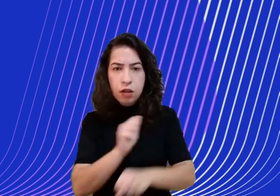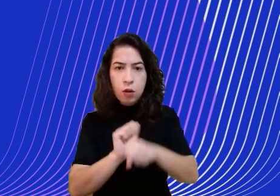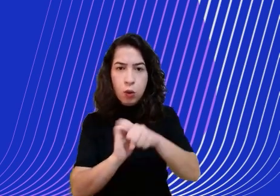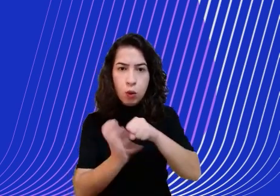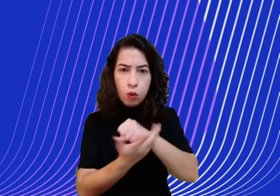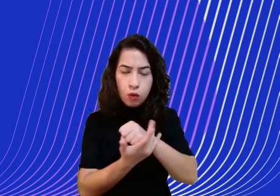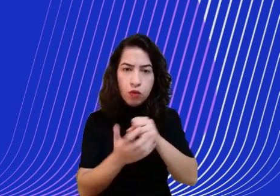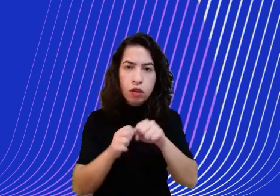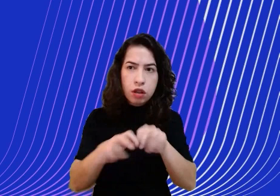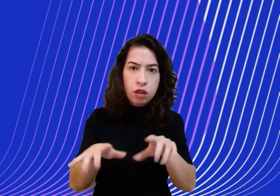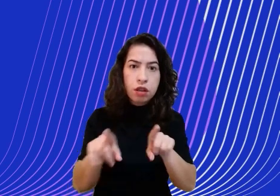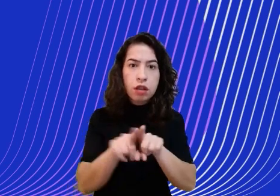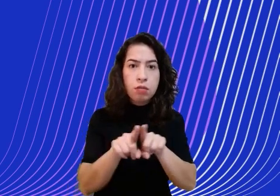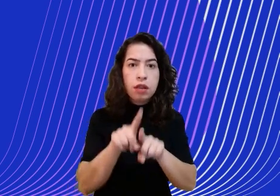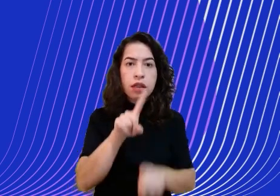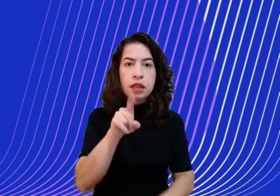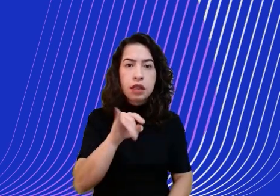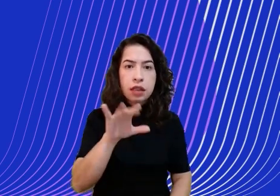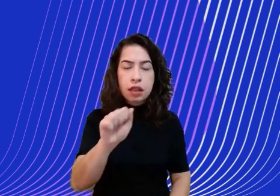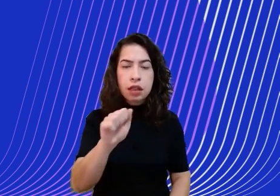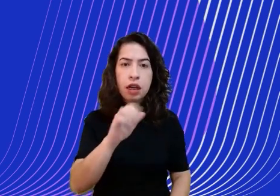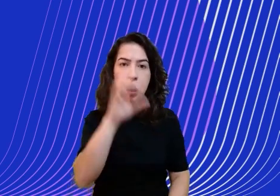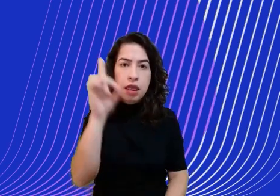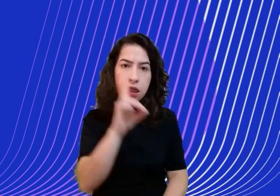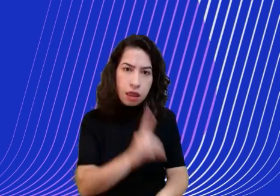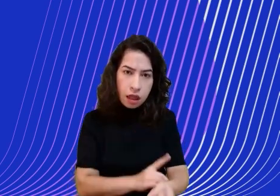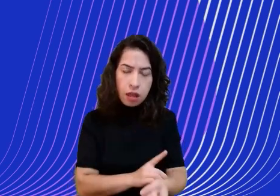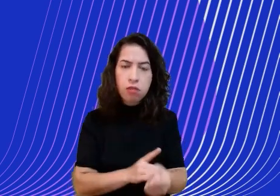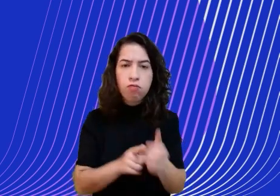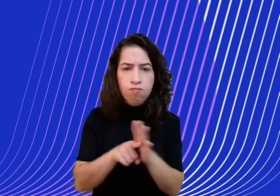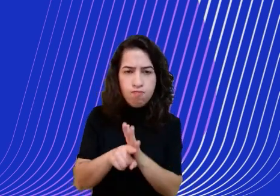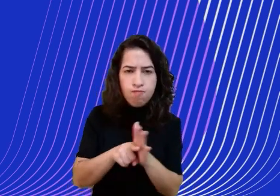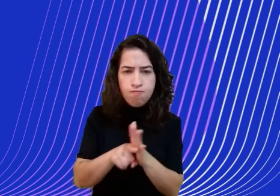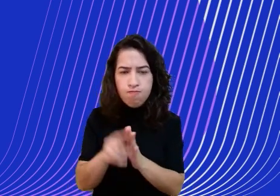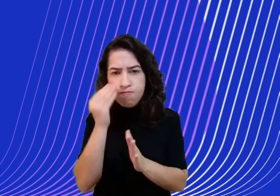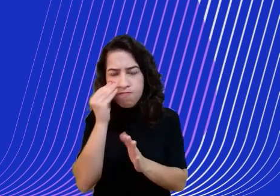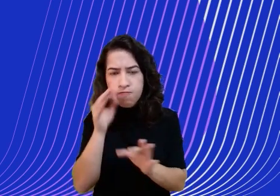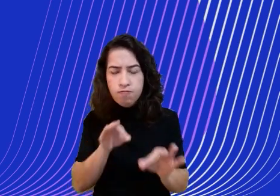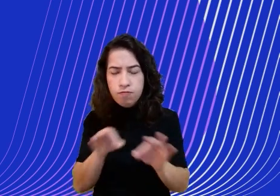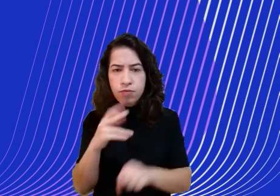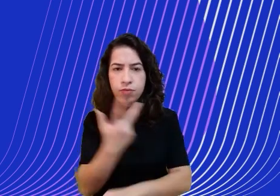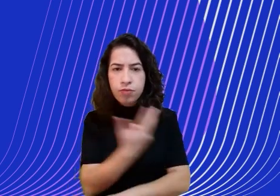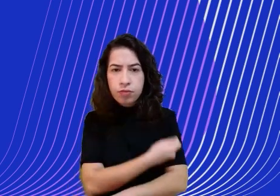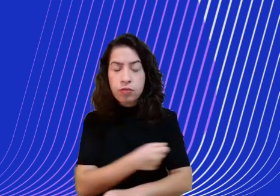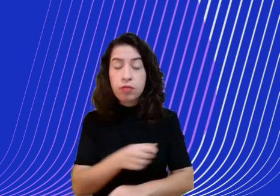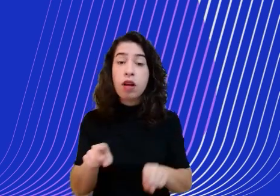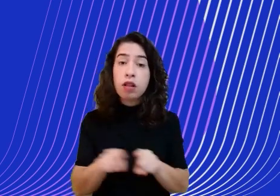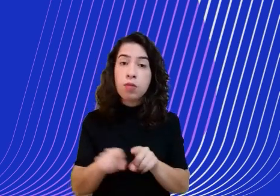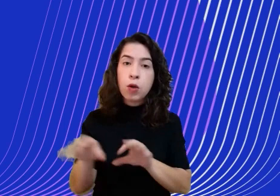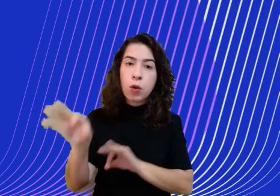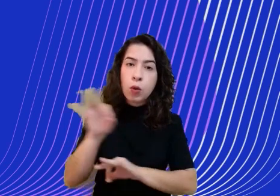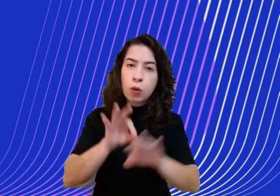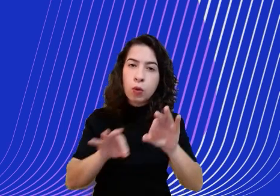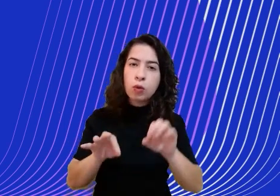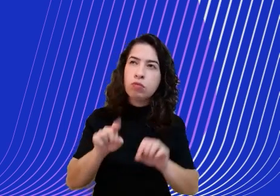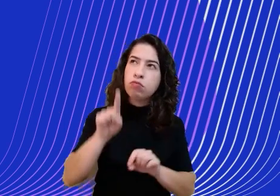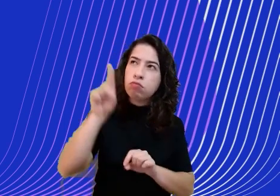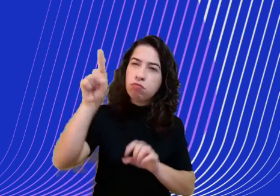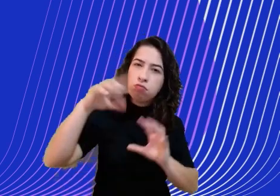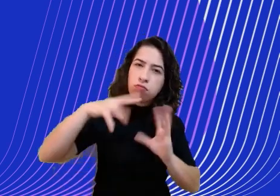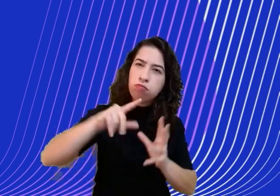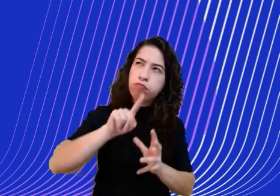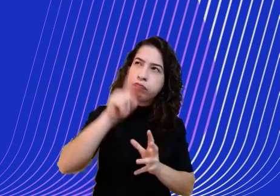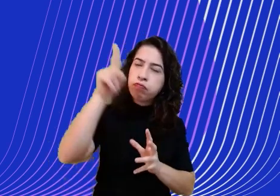virus or dengue. And other institutes have placed satellites in the space. These institutes